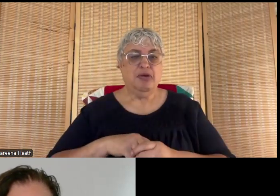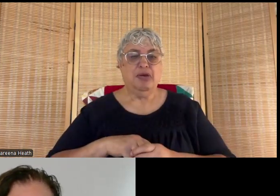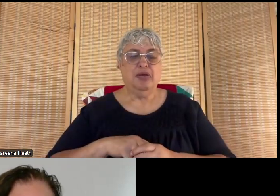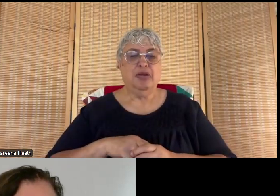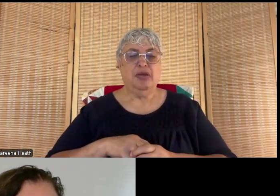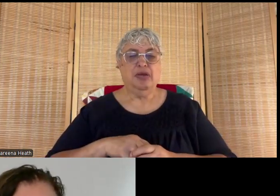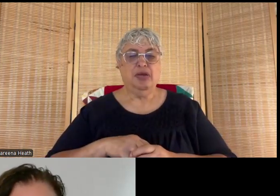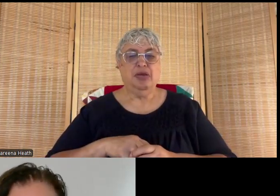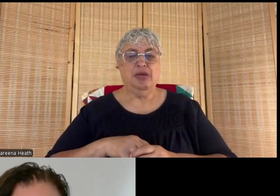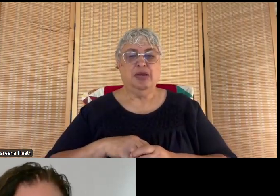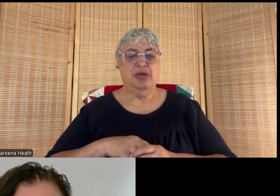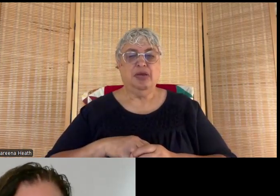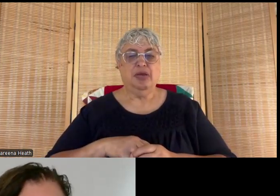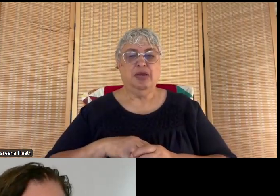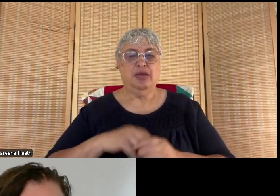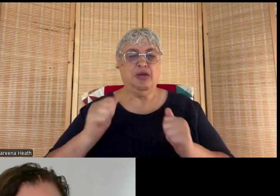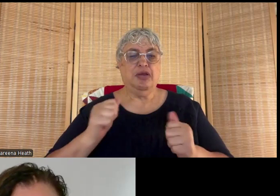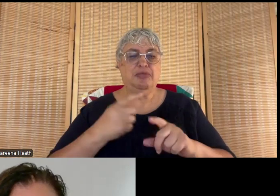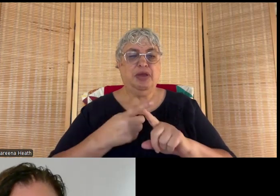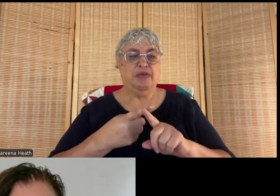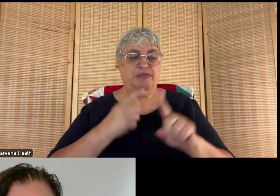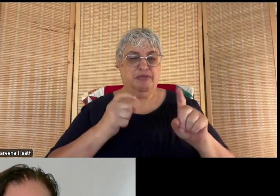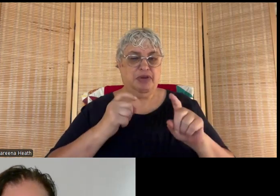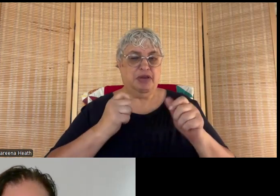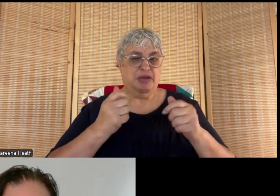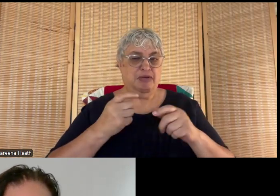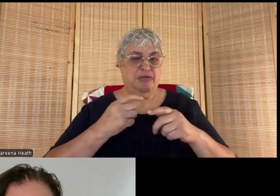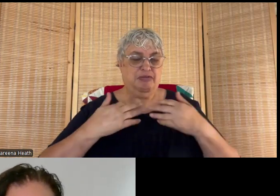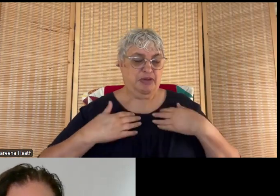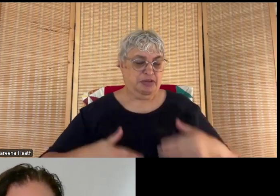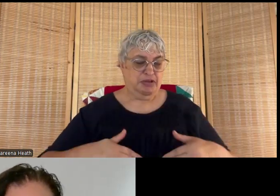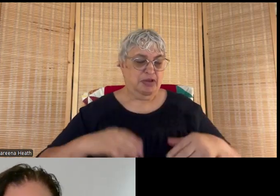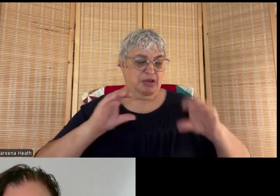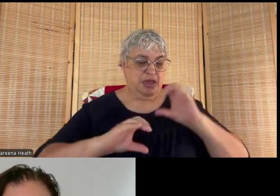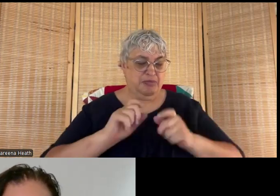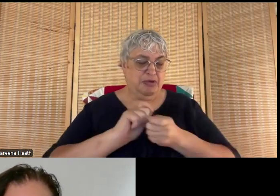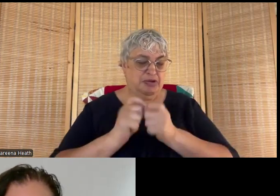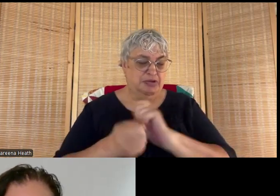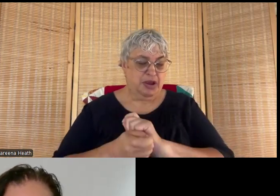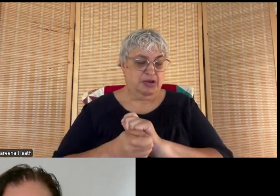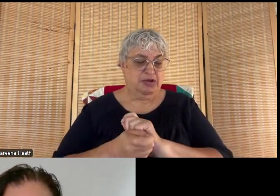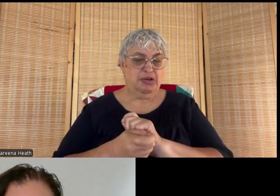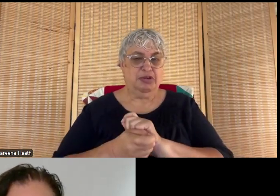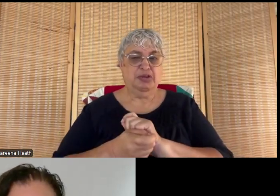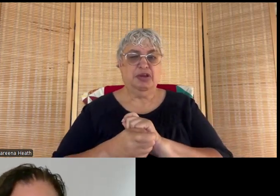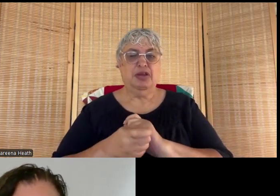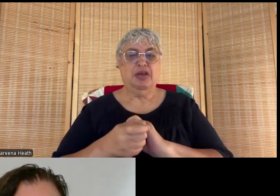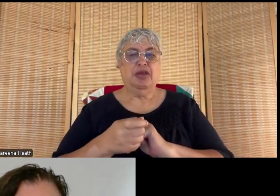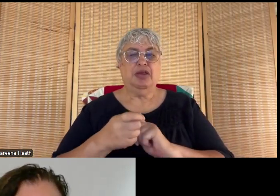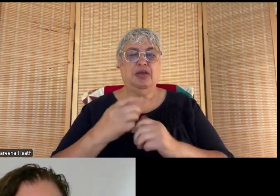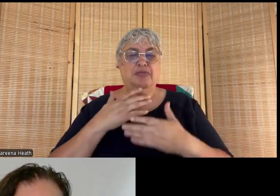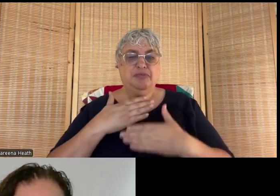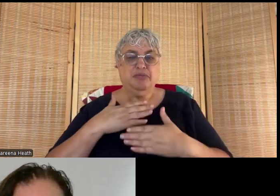And causes could be many, could be physical and chemical changes, changes in breathing